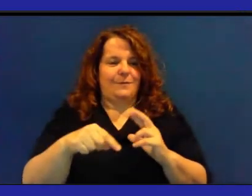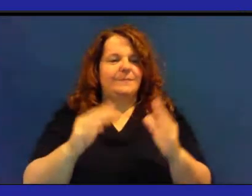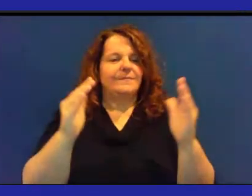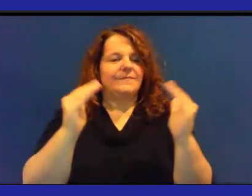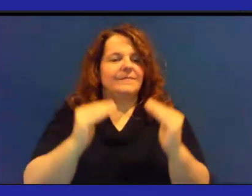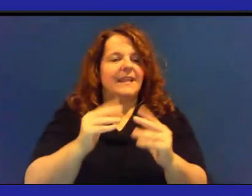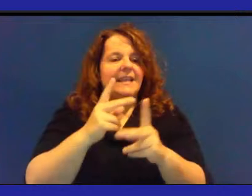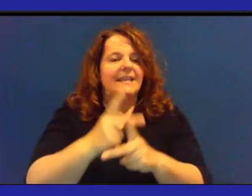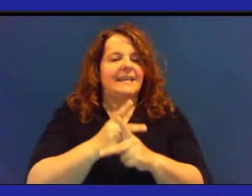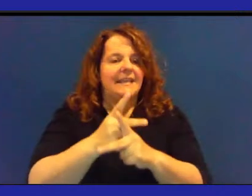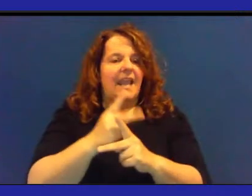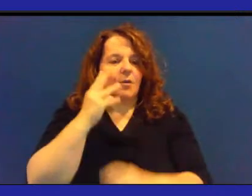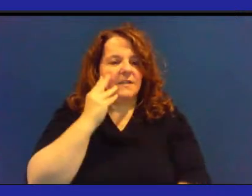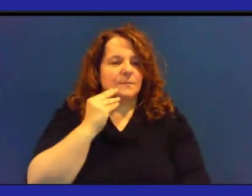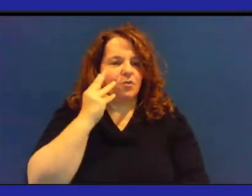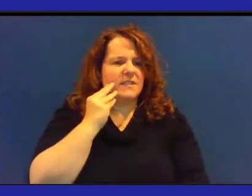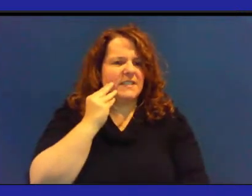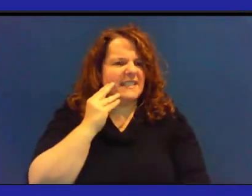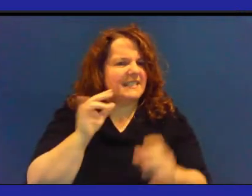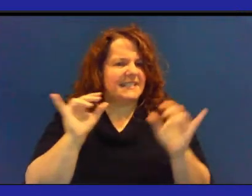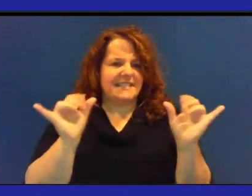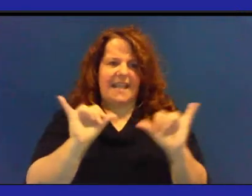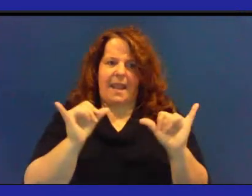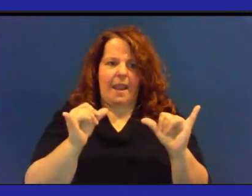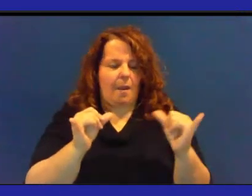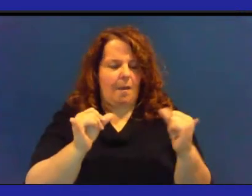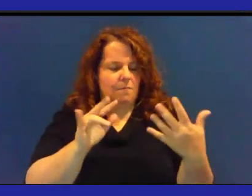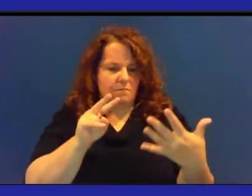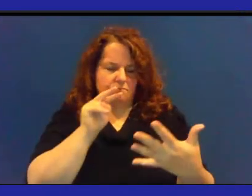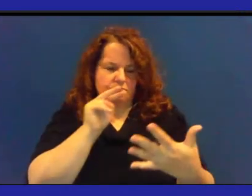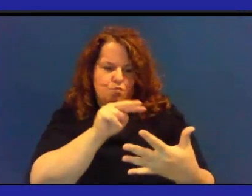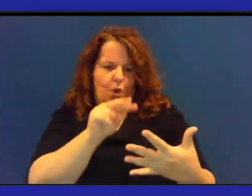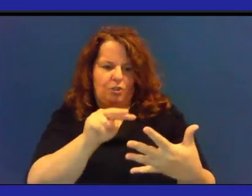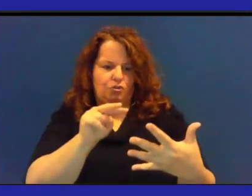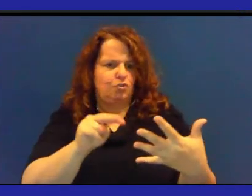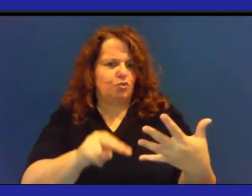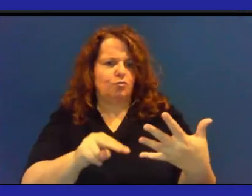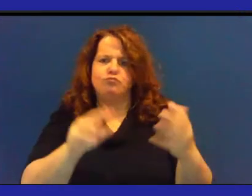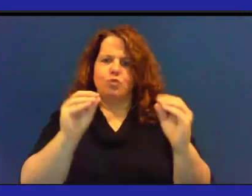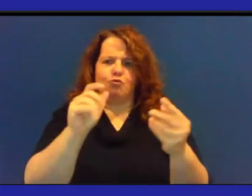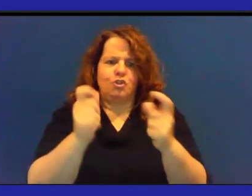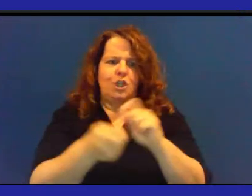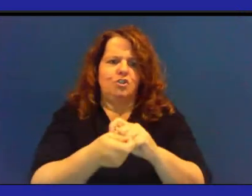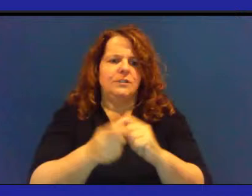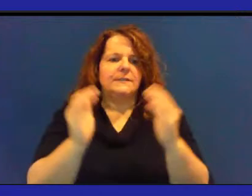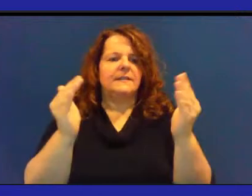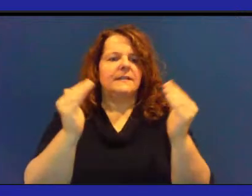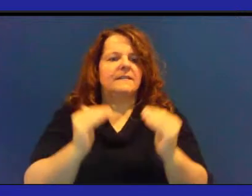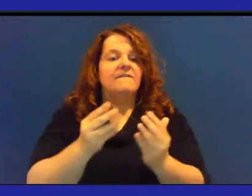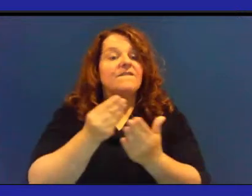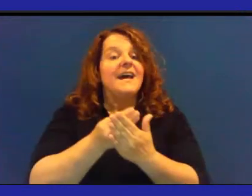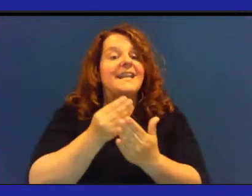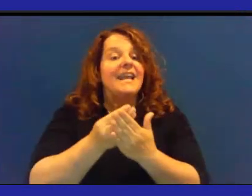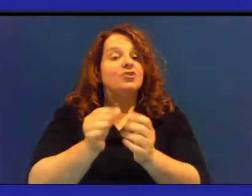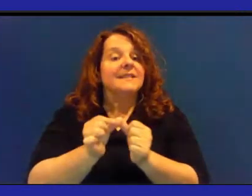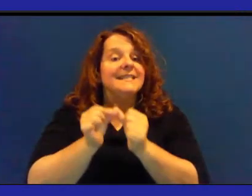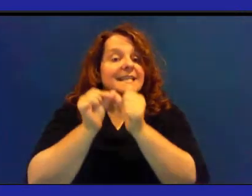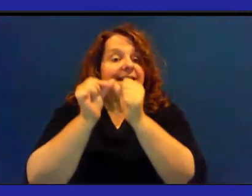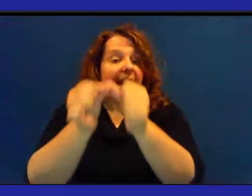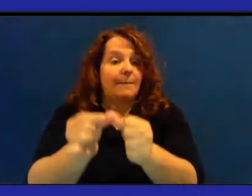experience, I think we still have the core things we need to watch and improve, so we have not proposed changes there. On financial